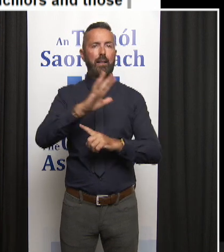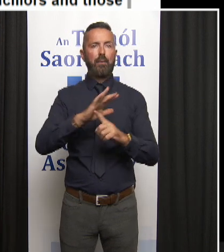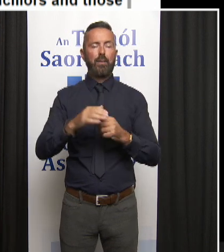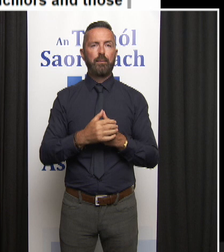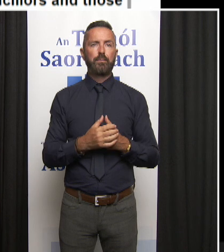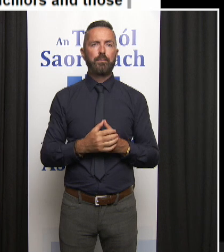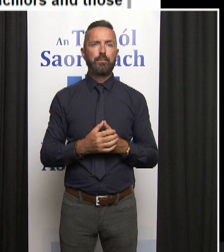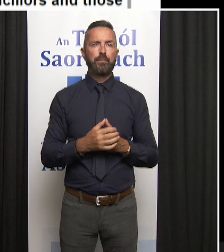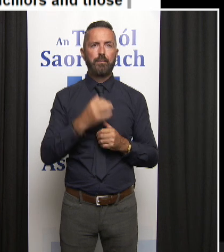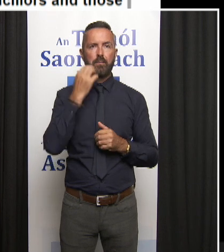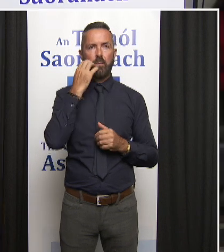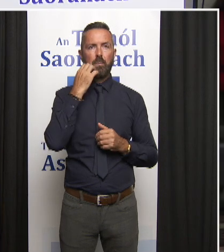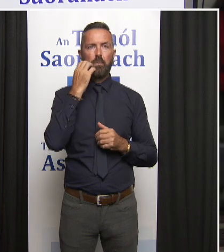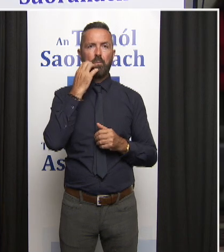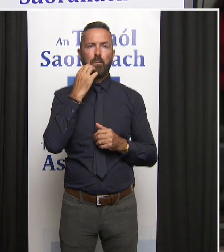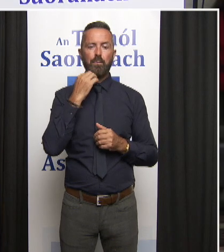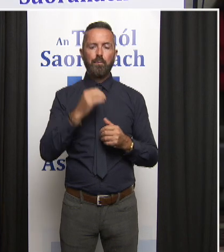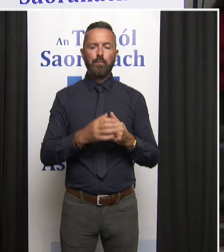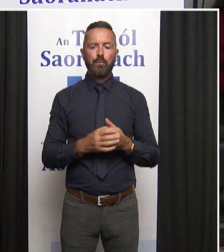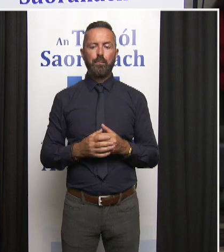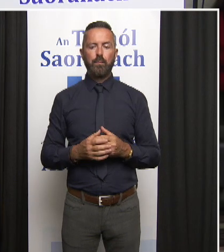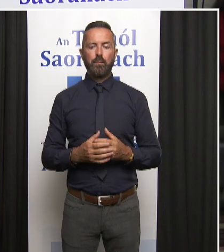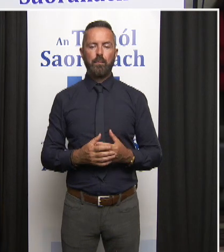yeah. Okay.